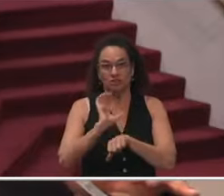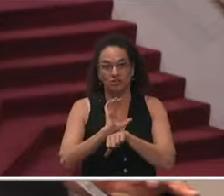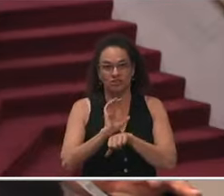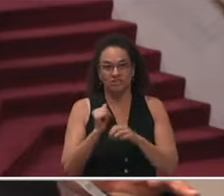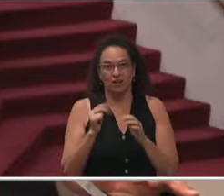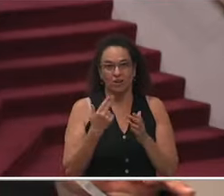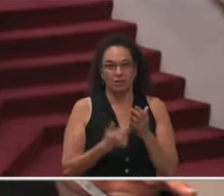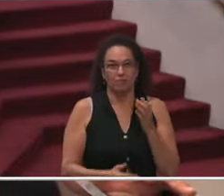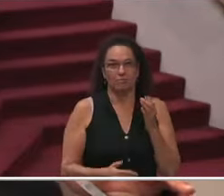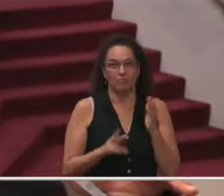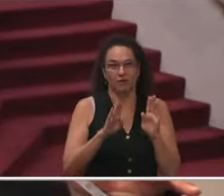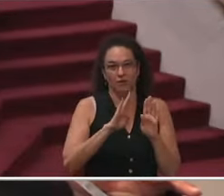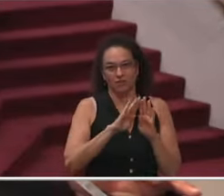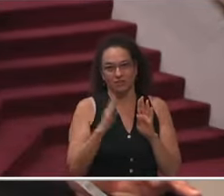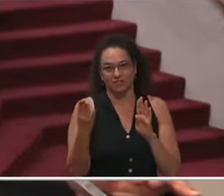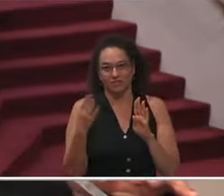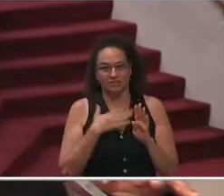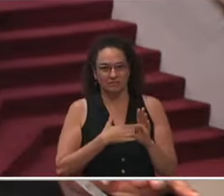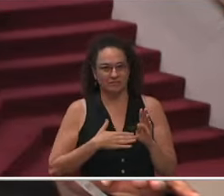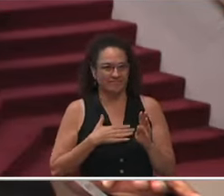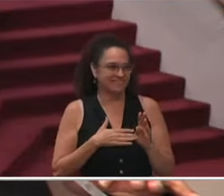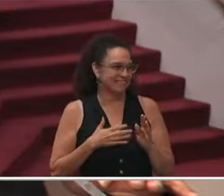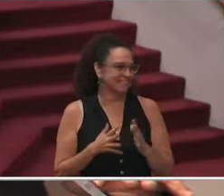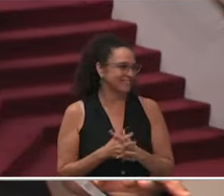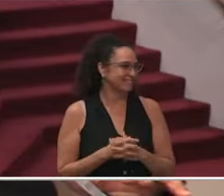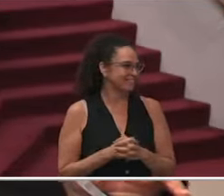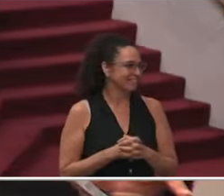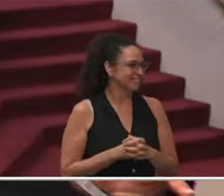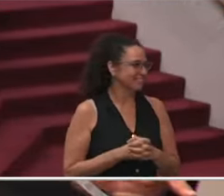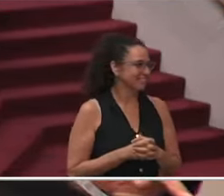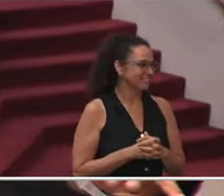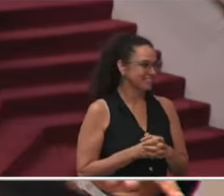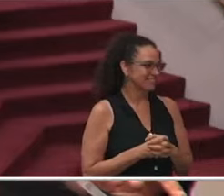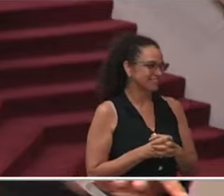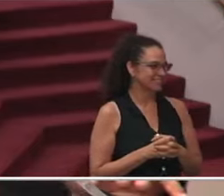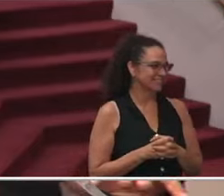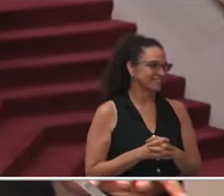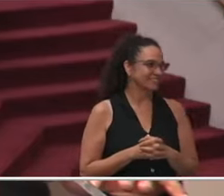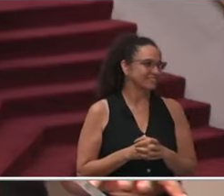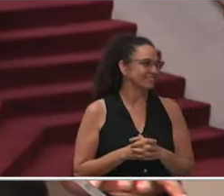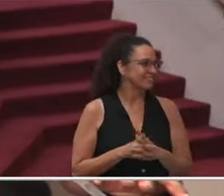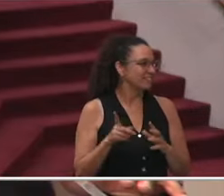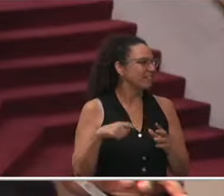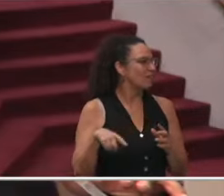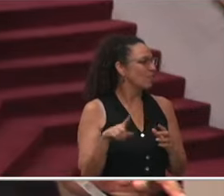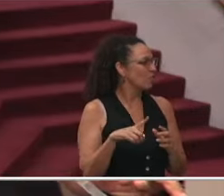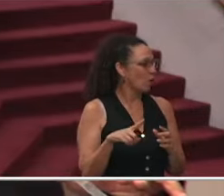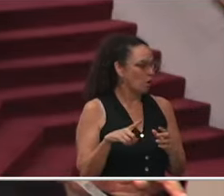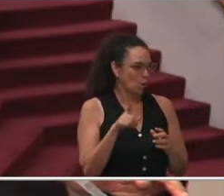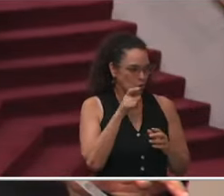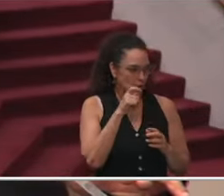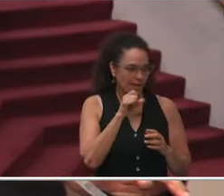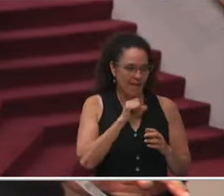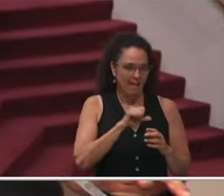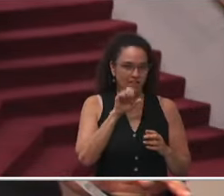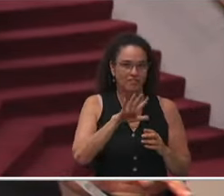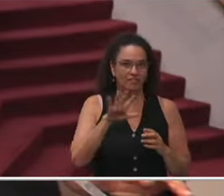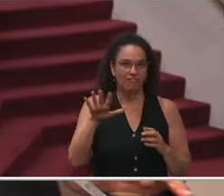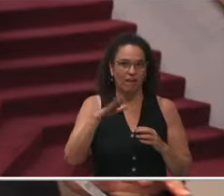Both doors in the chapel, please. Okay. Those of you in the chapel, 55 and